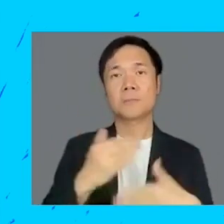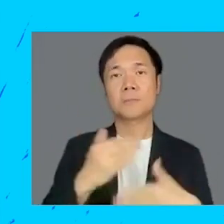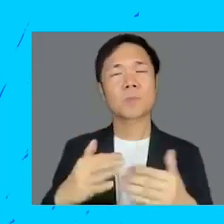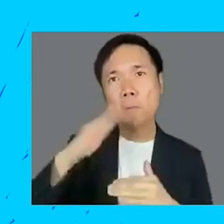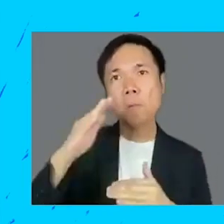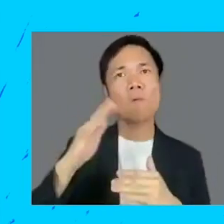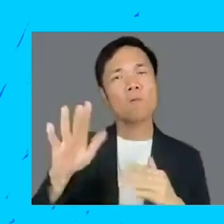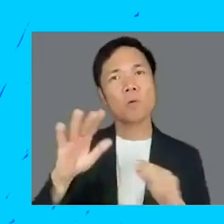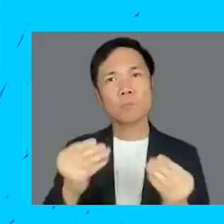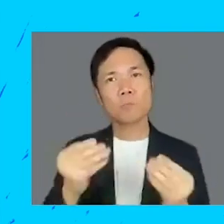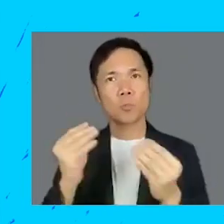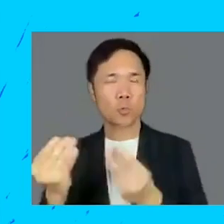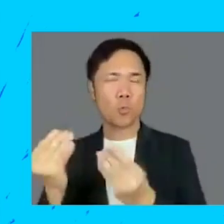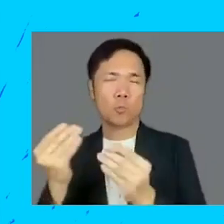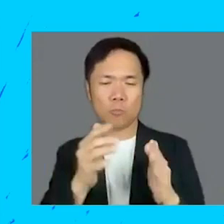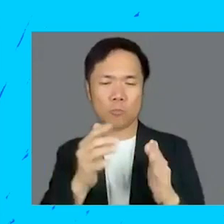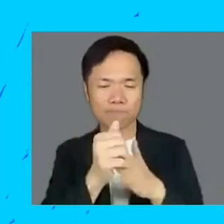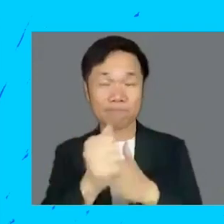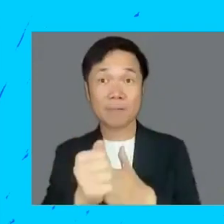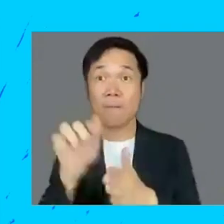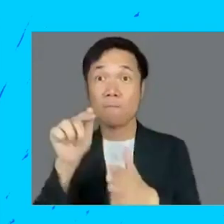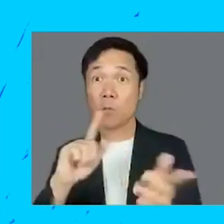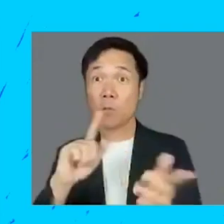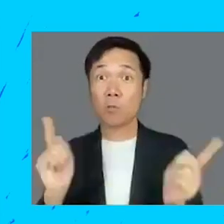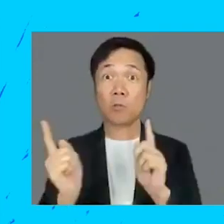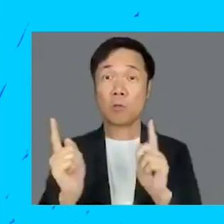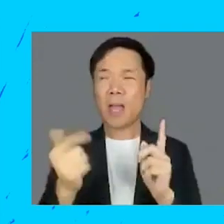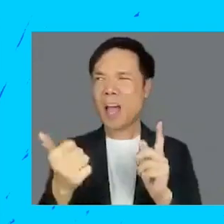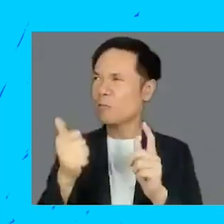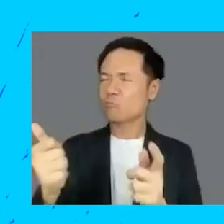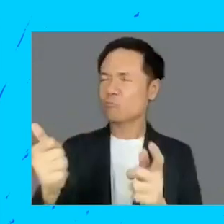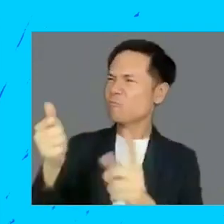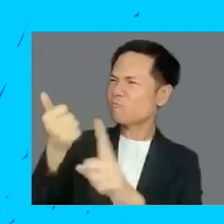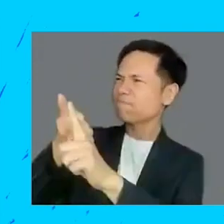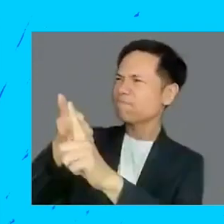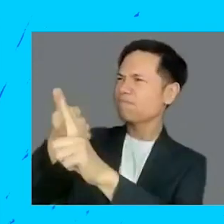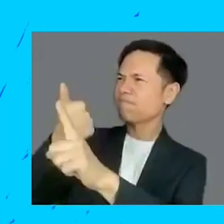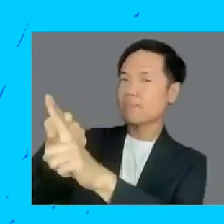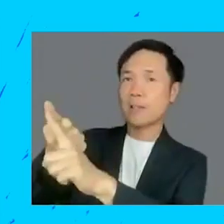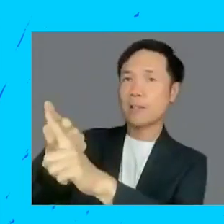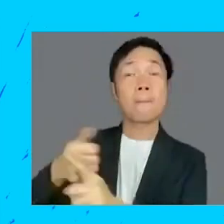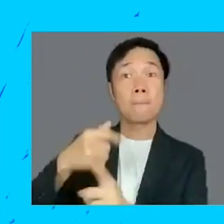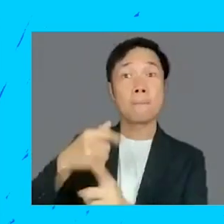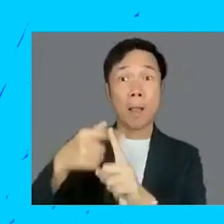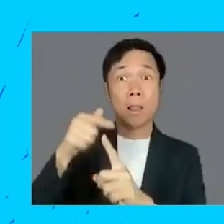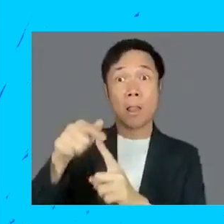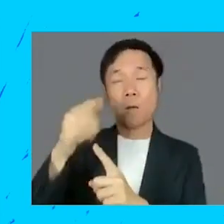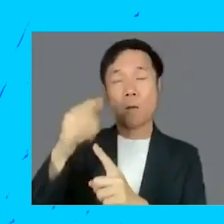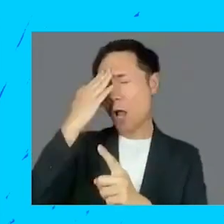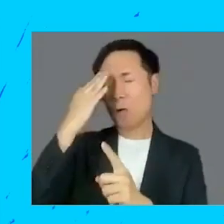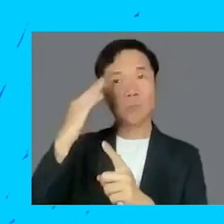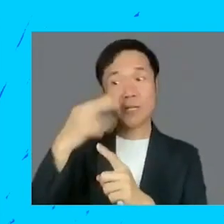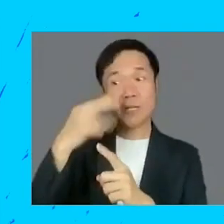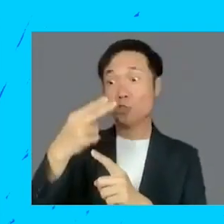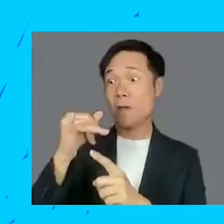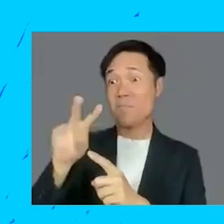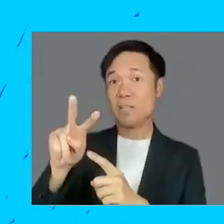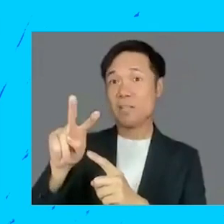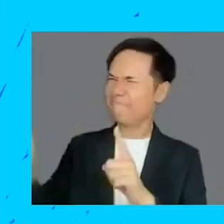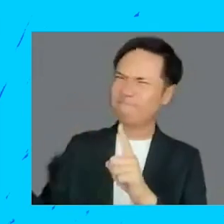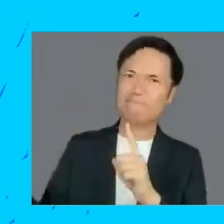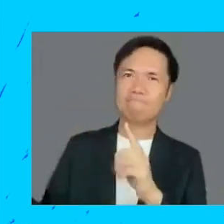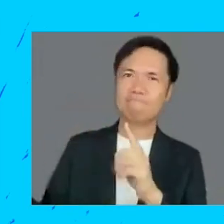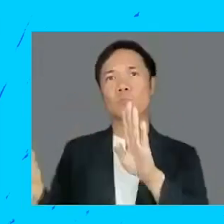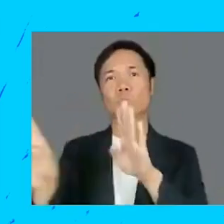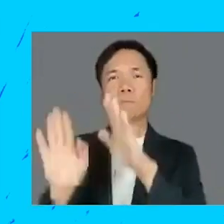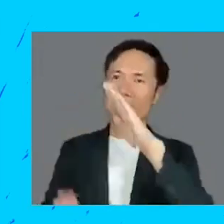as agents of change, but also as people with their own agency in ending AIDS in 2030. So while at the same